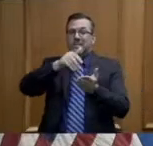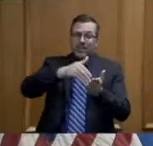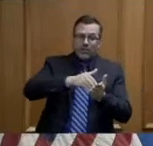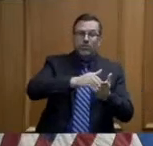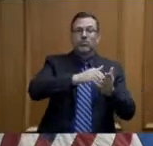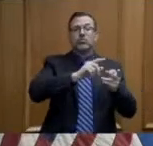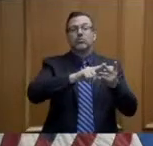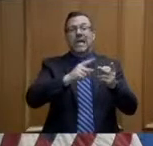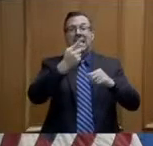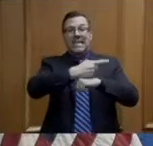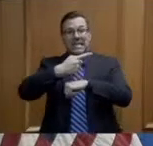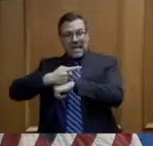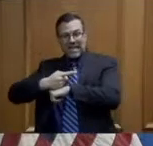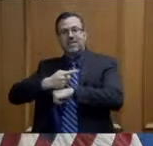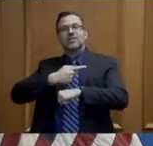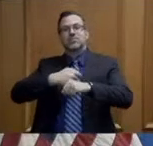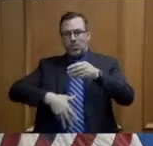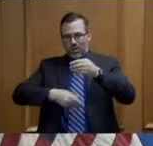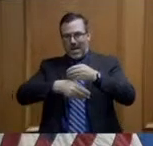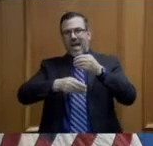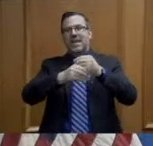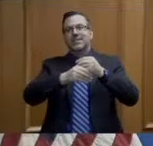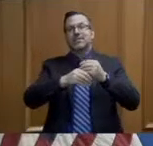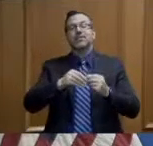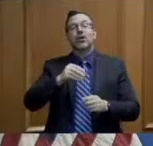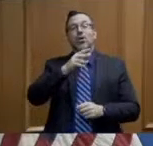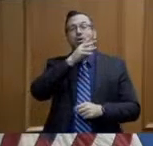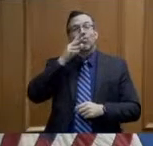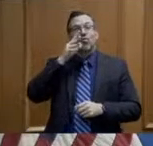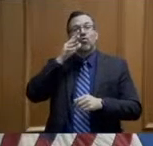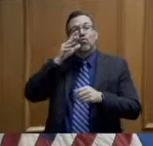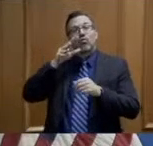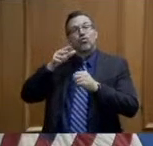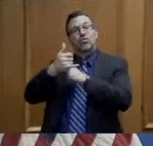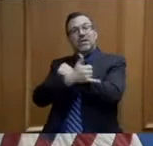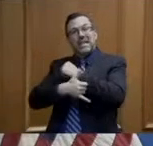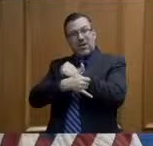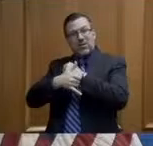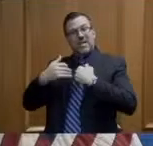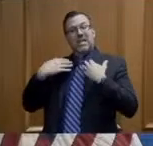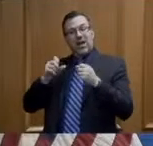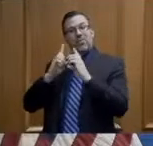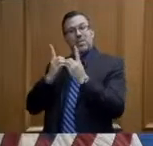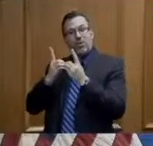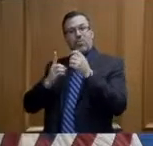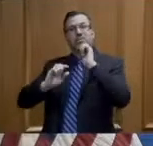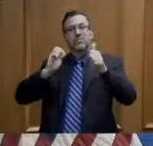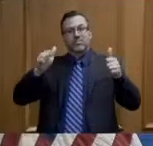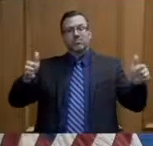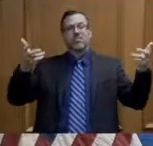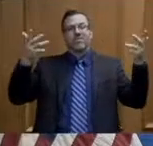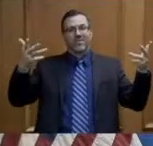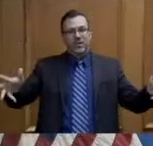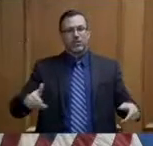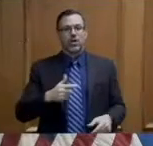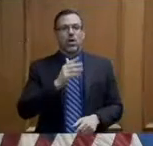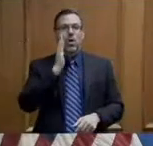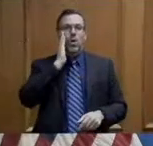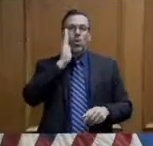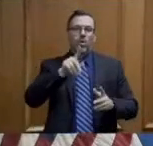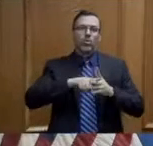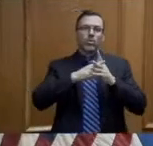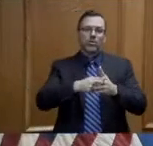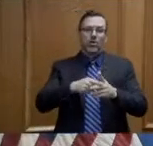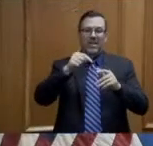In addition to all of the testing at our rural county health departments, these expanded sites that are going to be stood up this weekend and the next